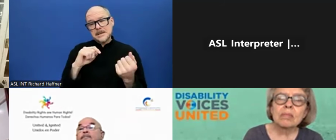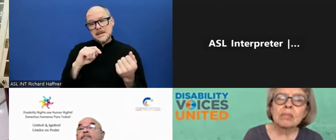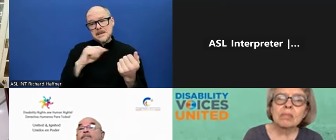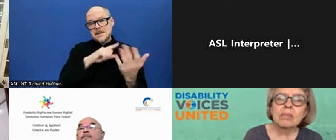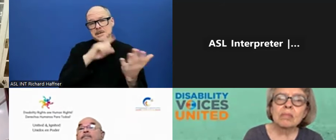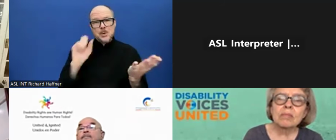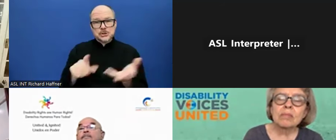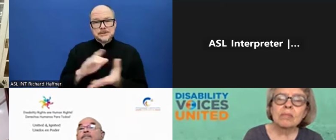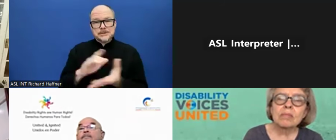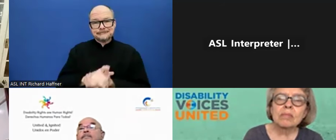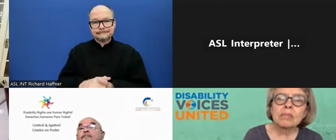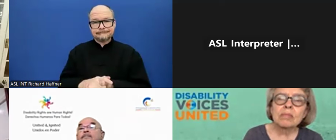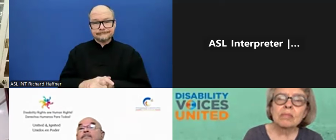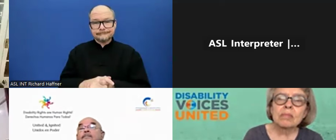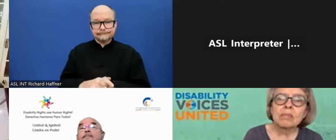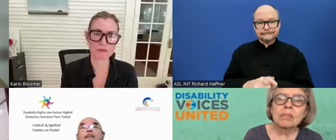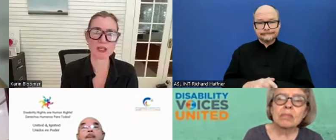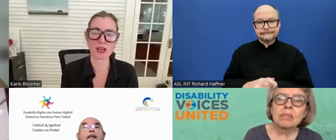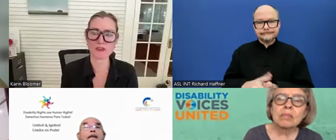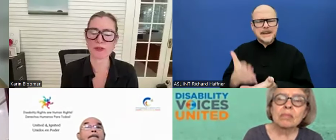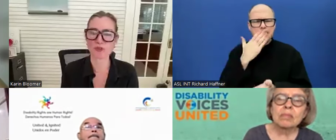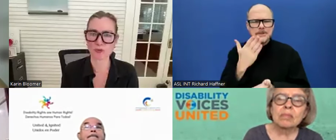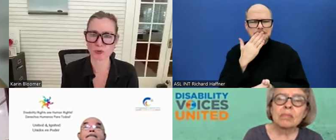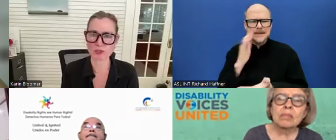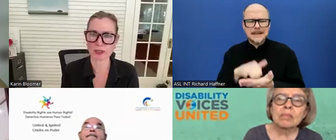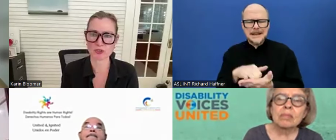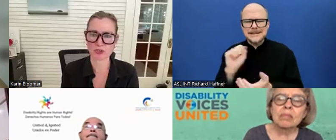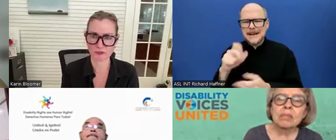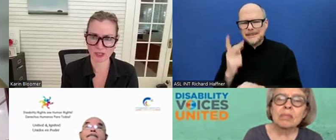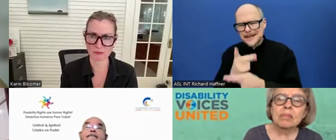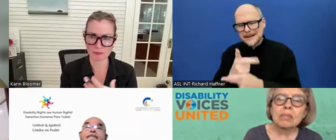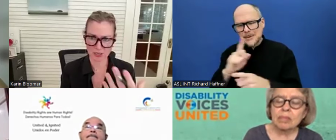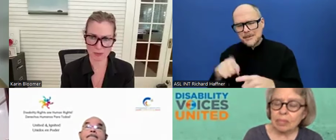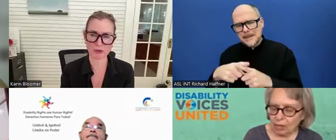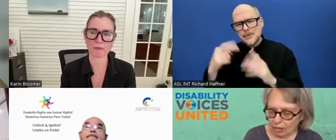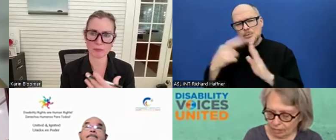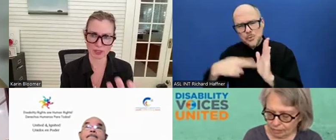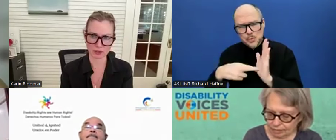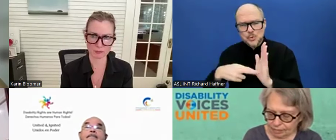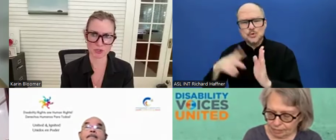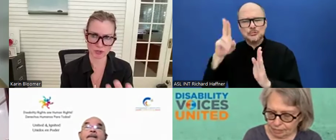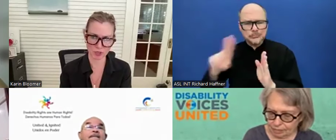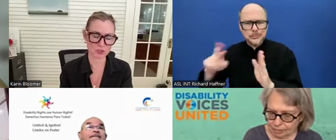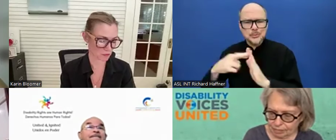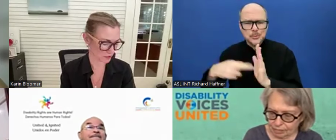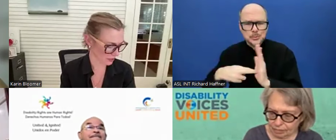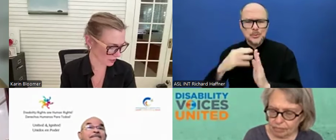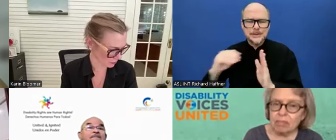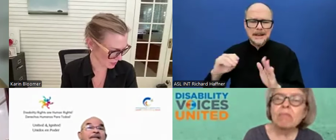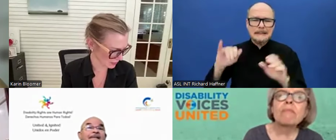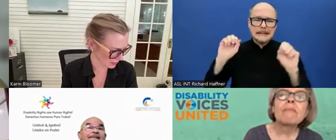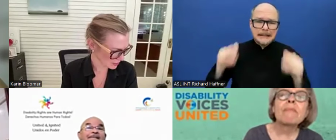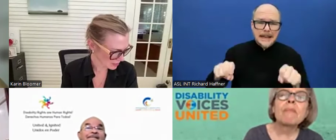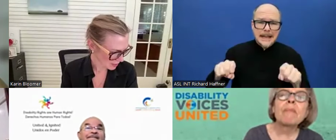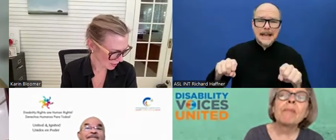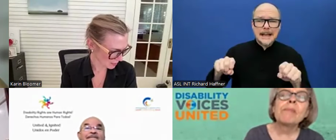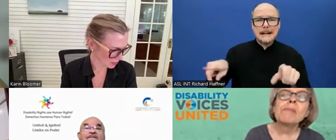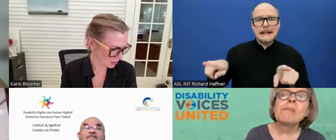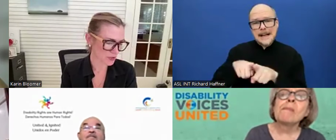Yeah, appreciate that, darling. So, a question about just being careful about the rules, about observing, being a member of the public, observing another